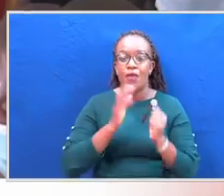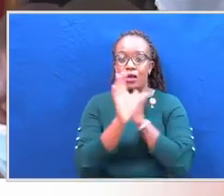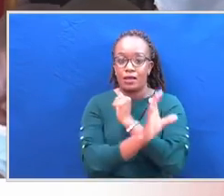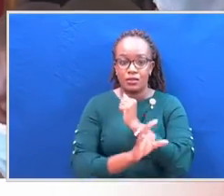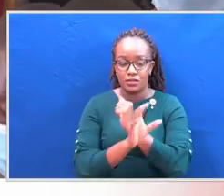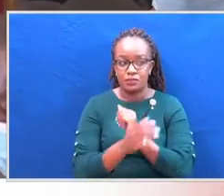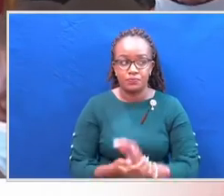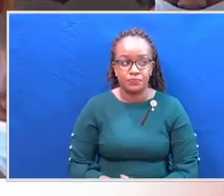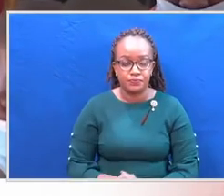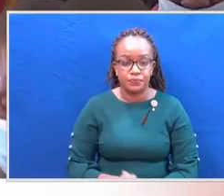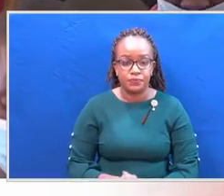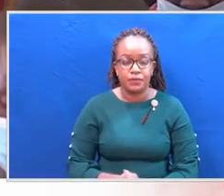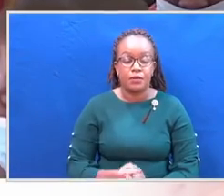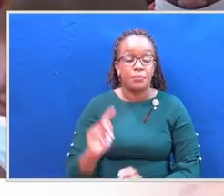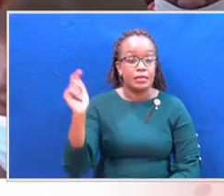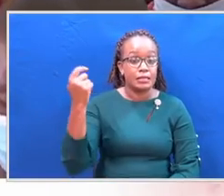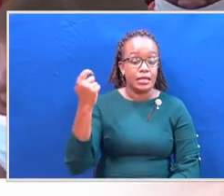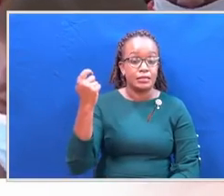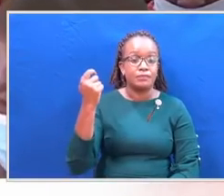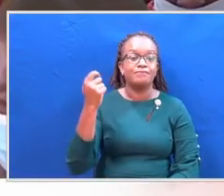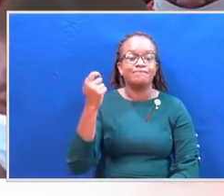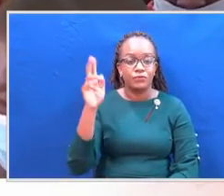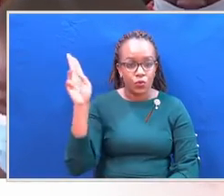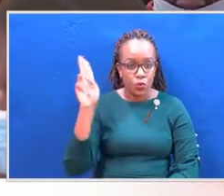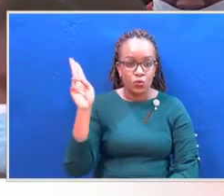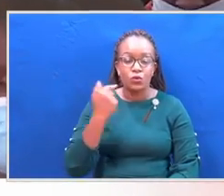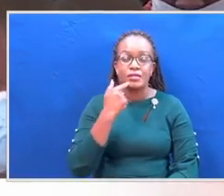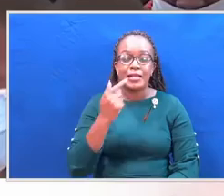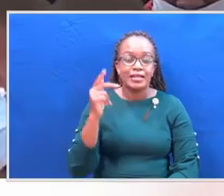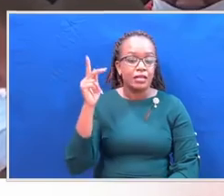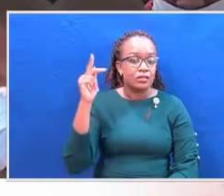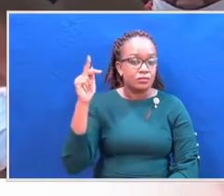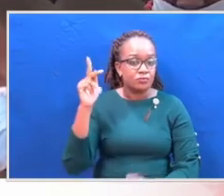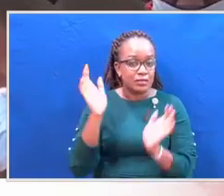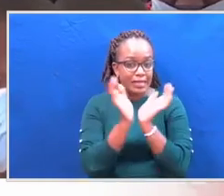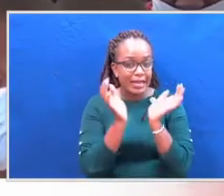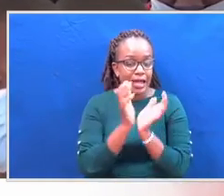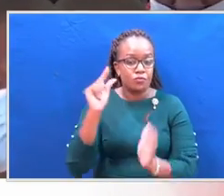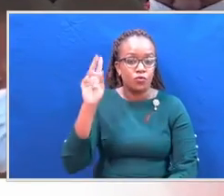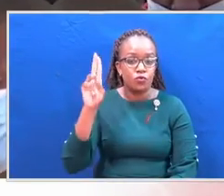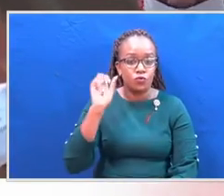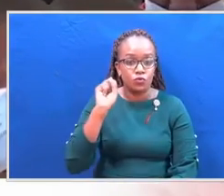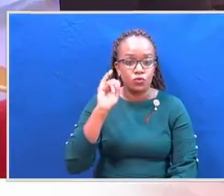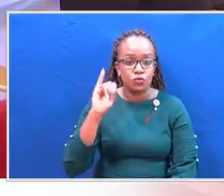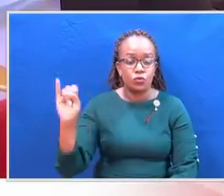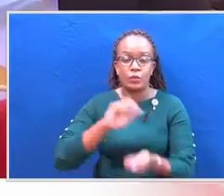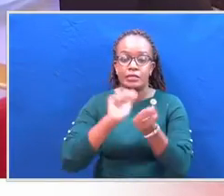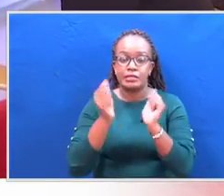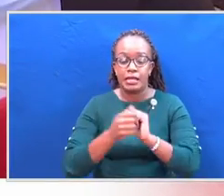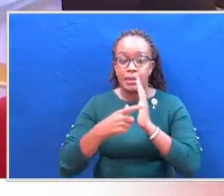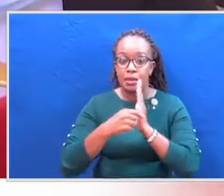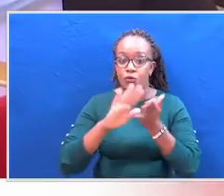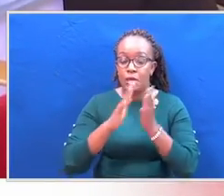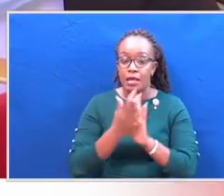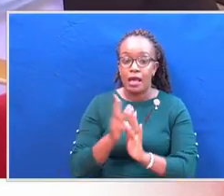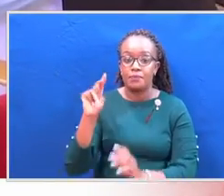posthumously, President Kenyatta directed that Gusii Stadium be renamed to Simeon Nyachae Stadium as a